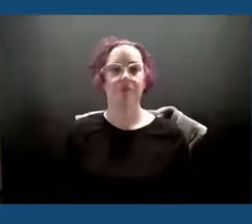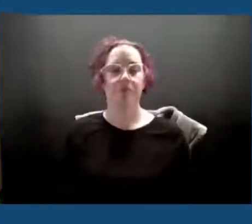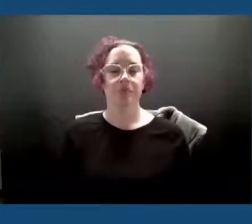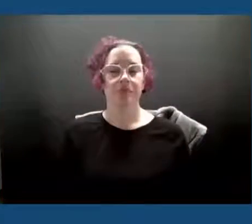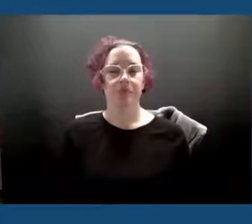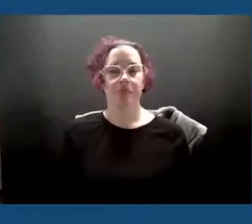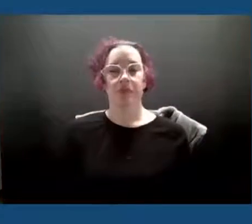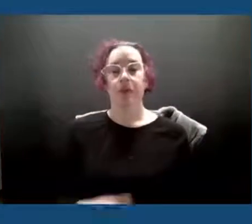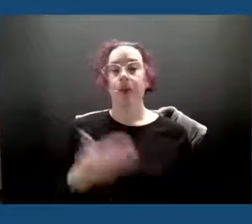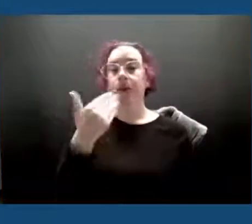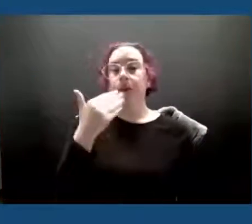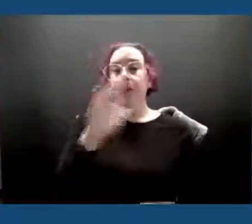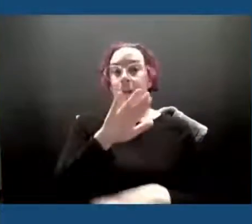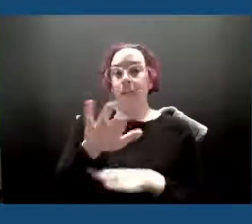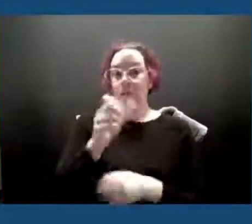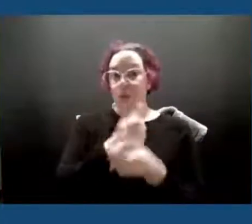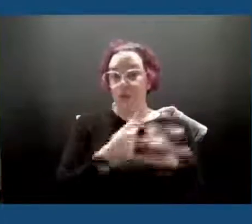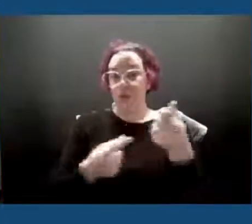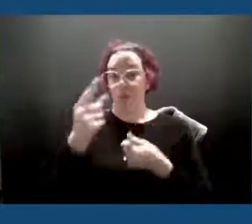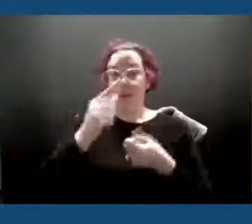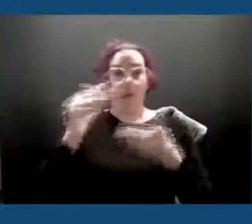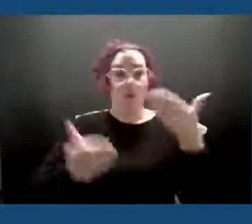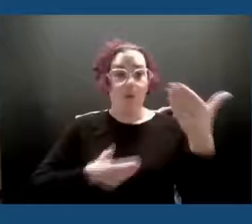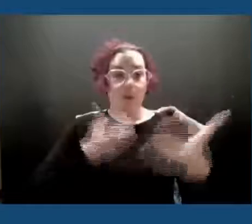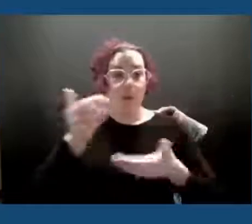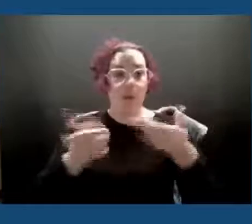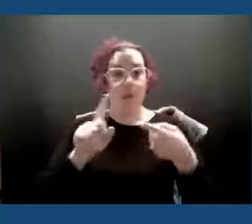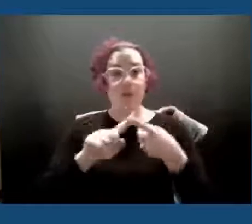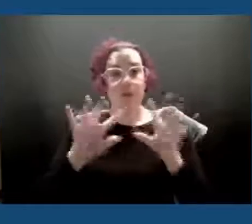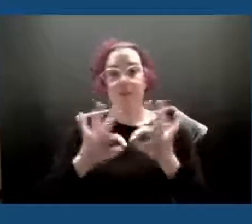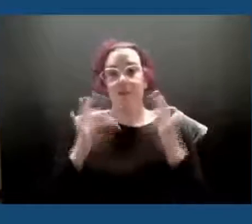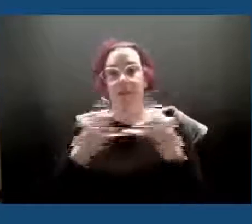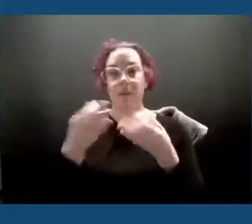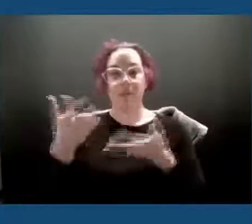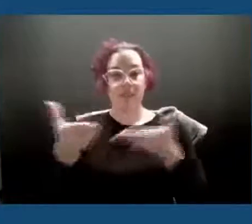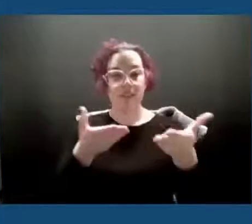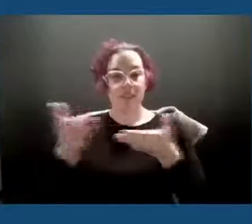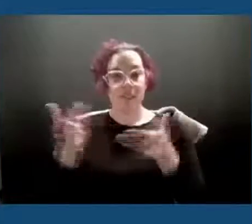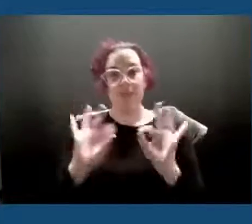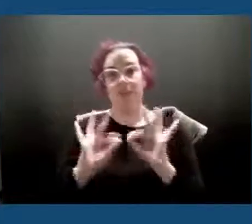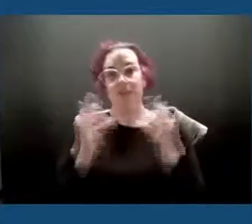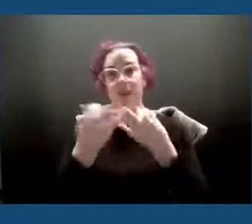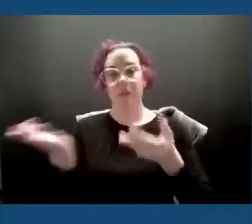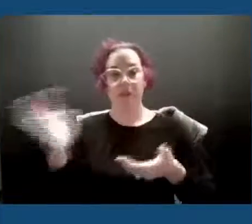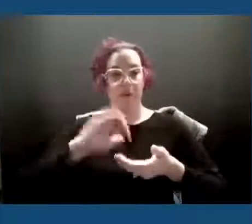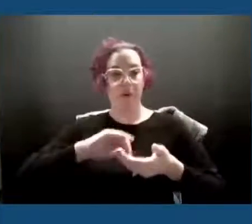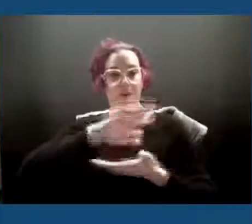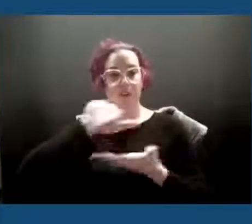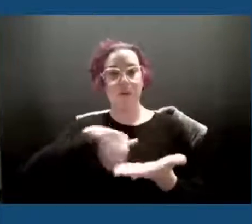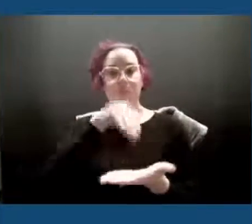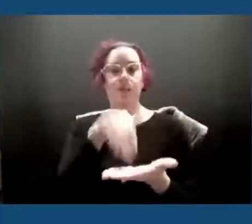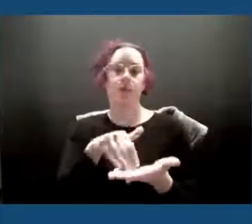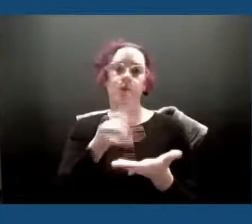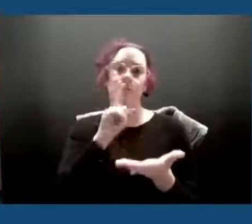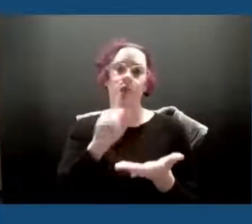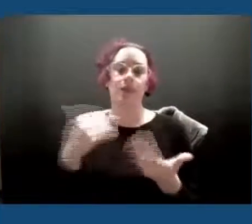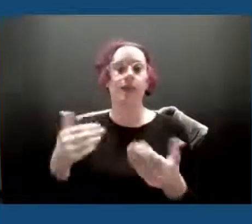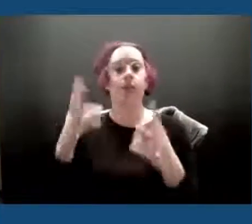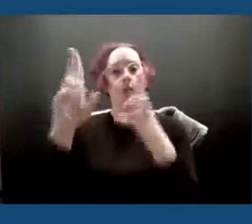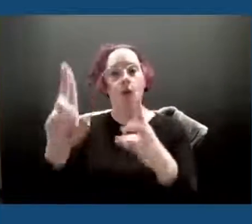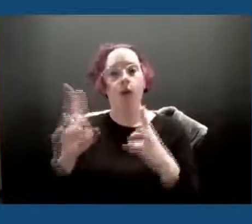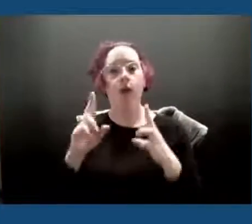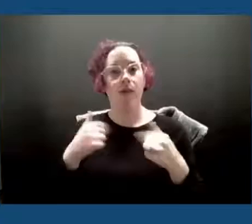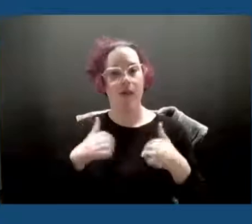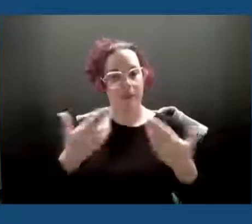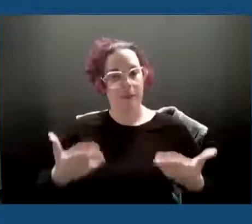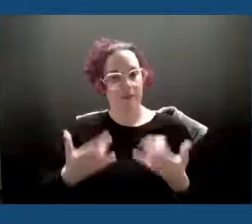Good afternoon, everyone. Welcome to the Family Services Family Partnership Center. It is an honor to join you in